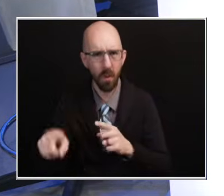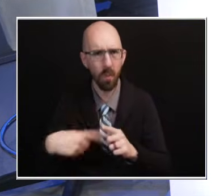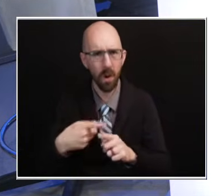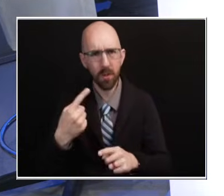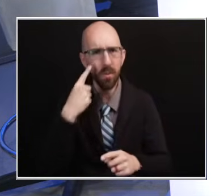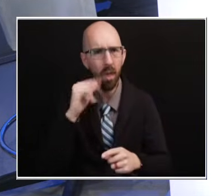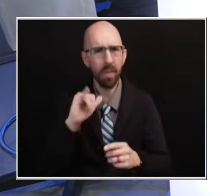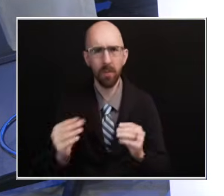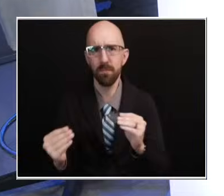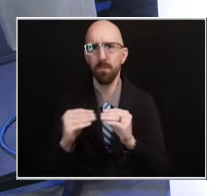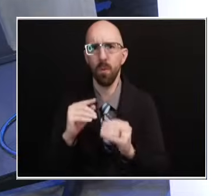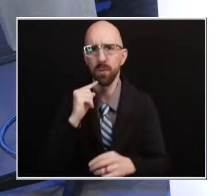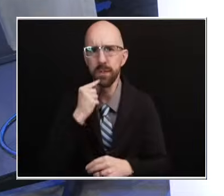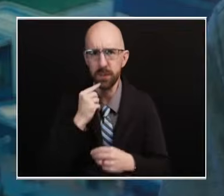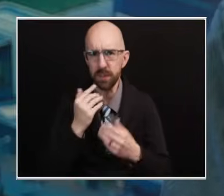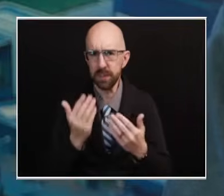serious?